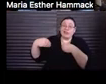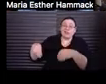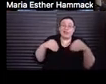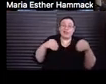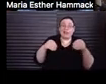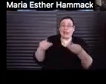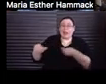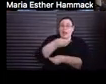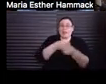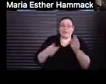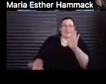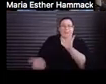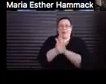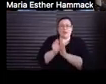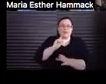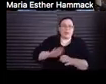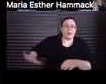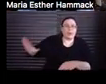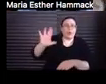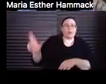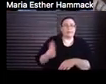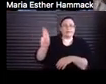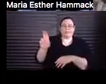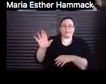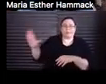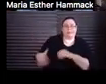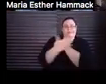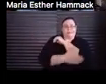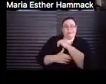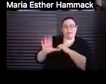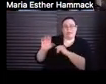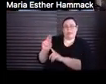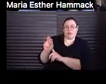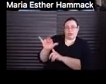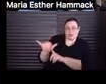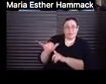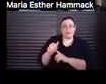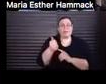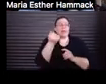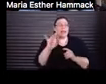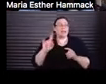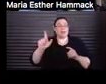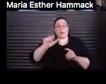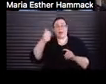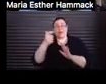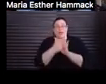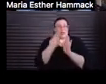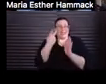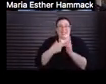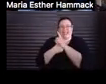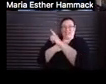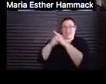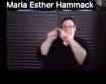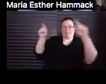in the entire nation." Another very important law was in 1821, and I have added here in a box for